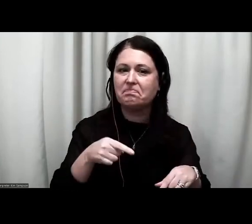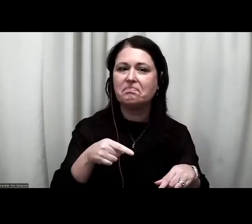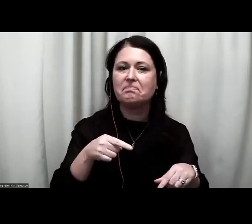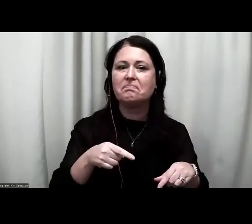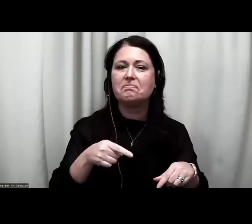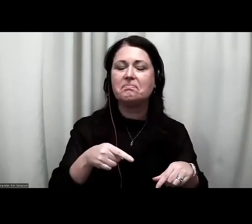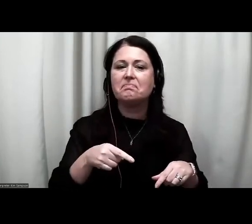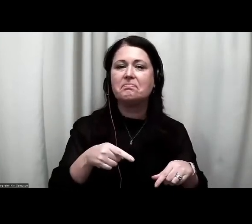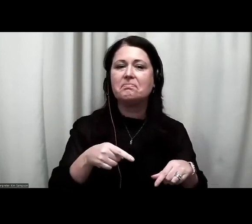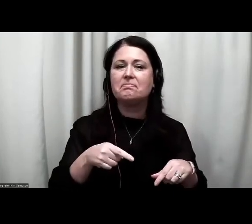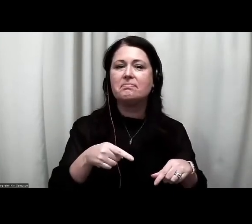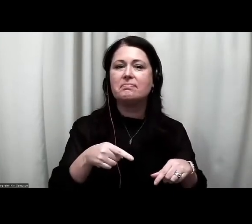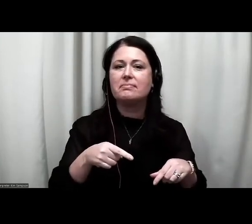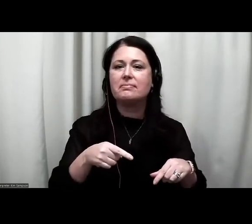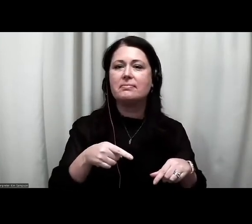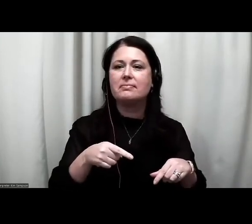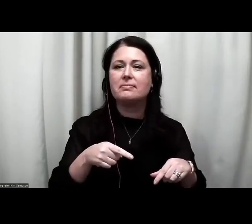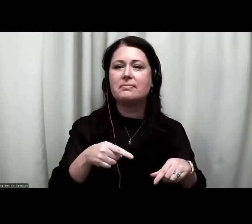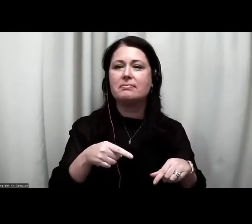a